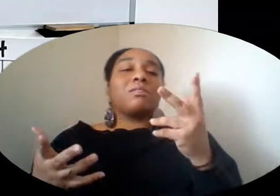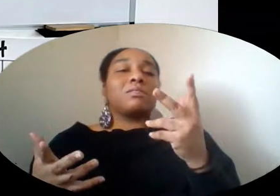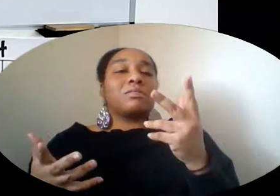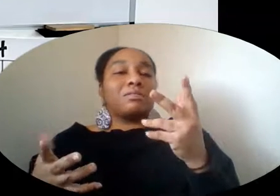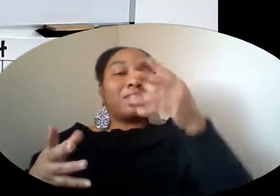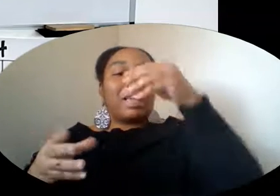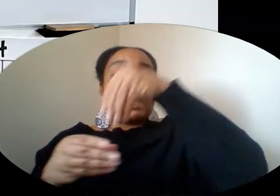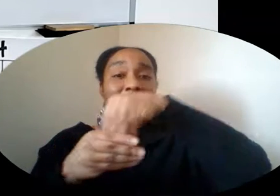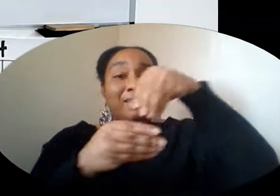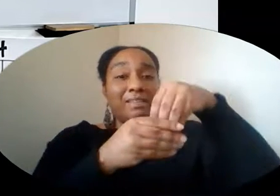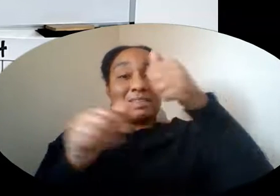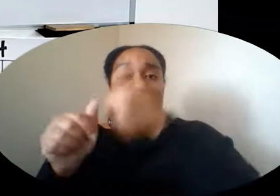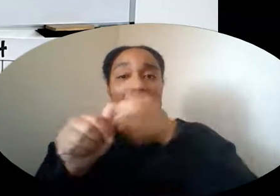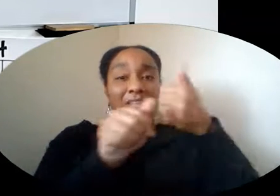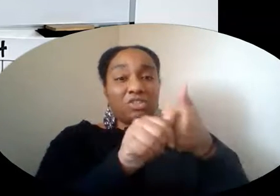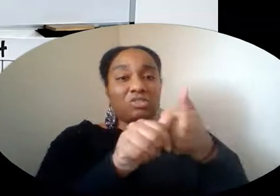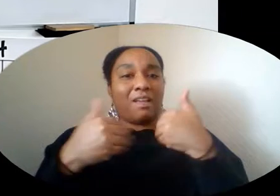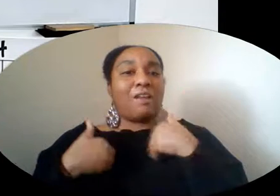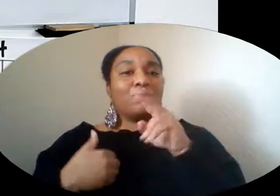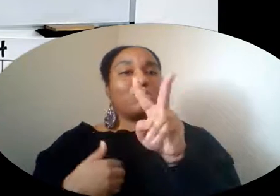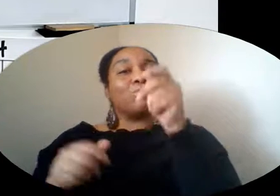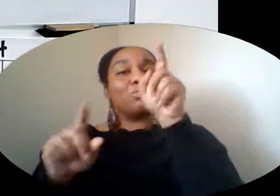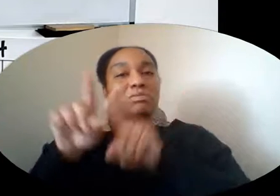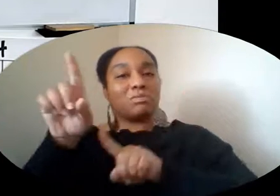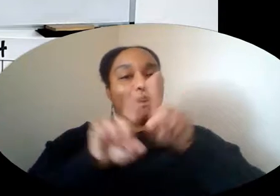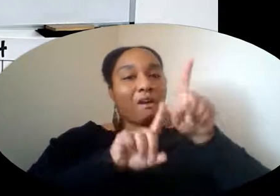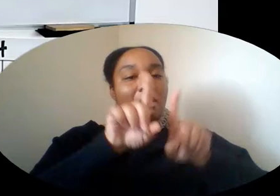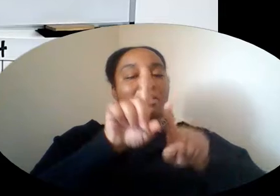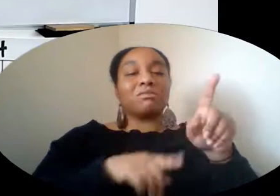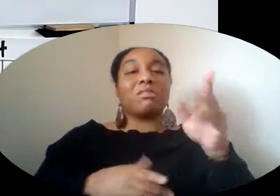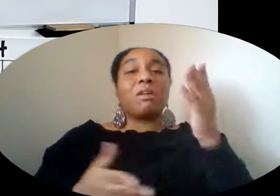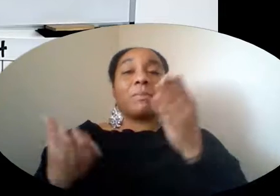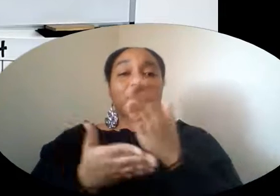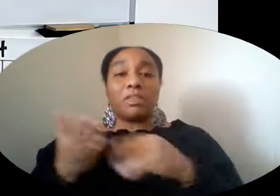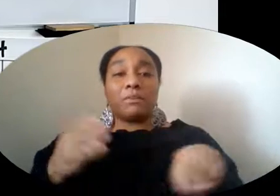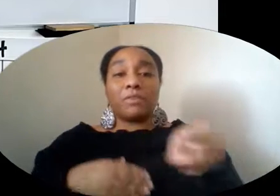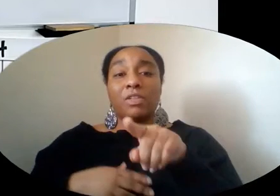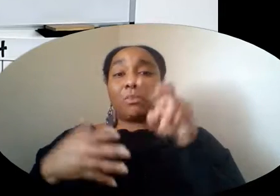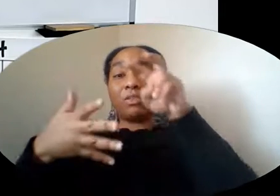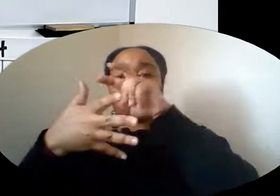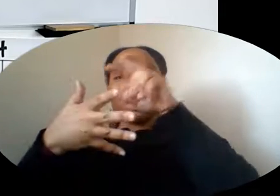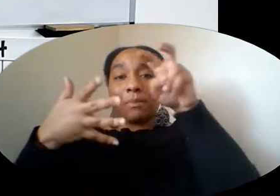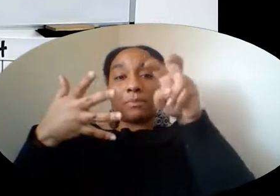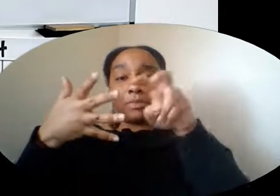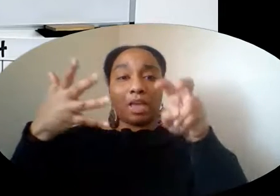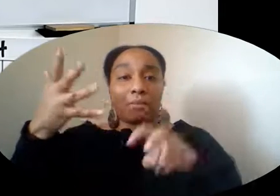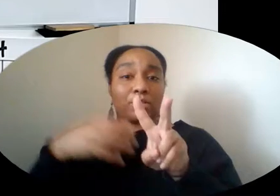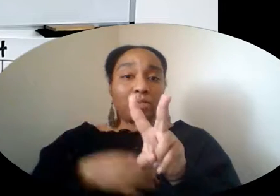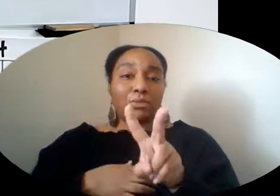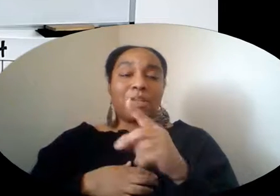2 stars in each circle. And then maybe some of them will even know how to count by 2s, and they'll say